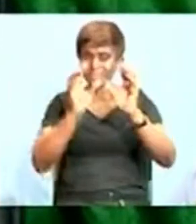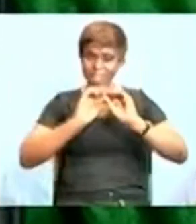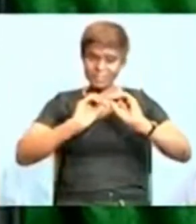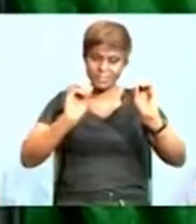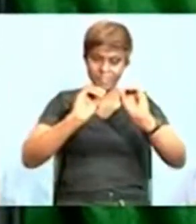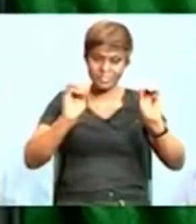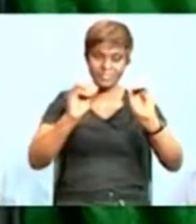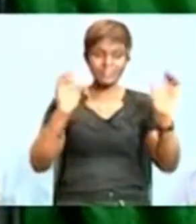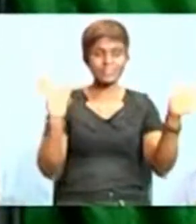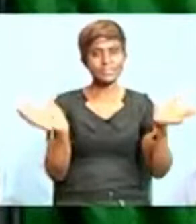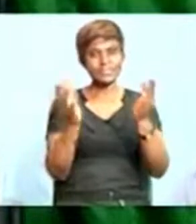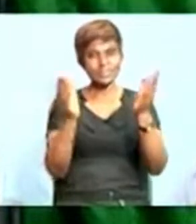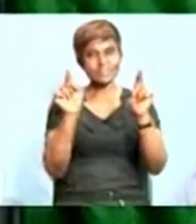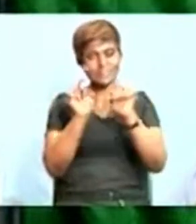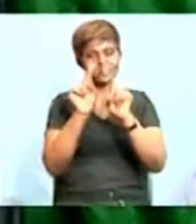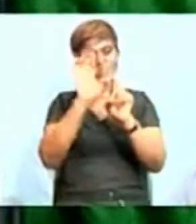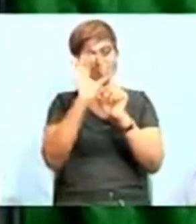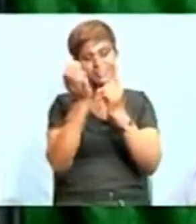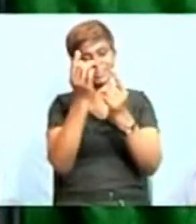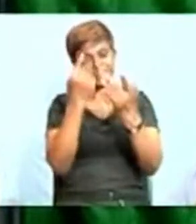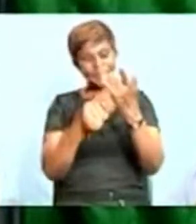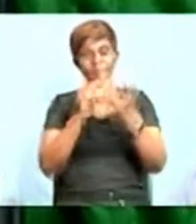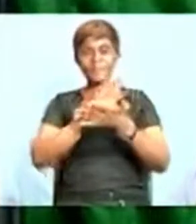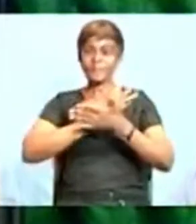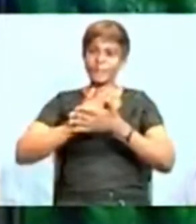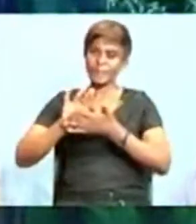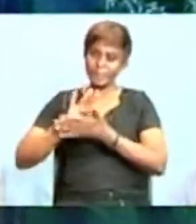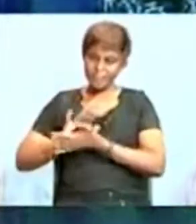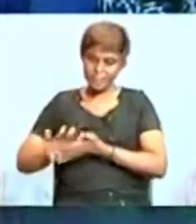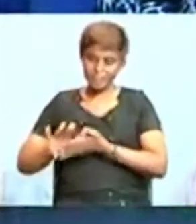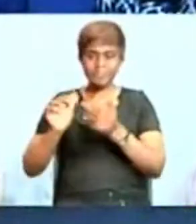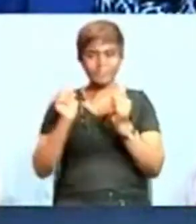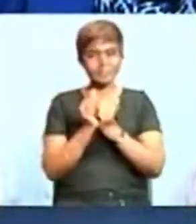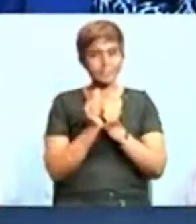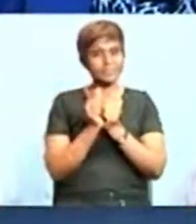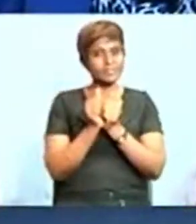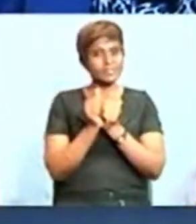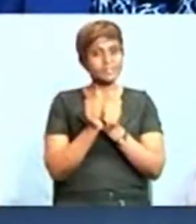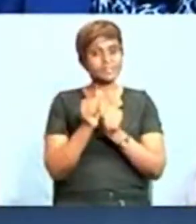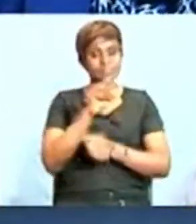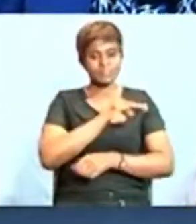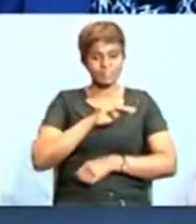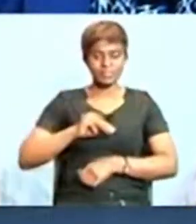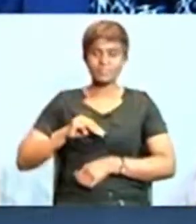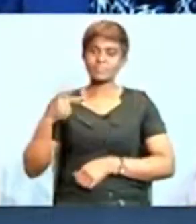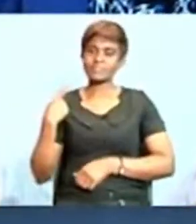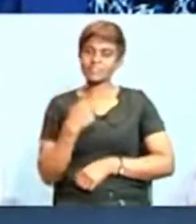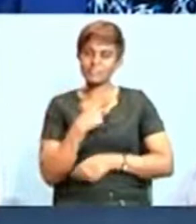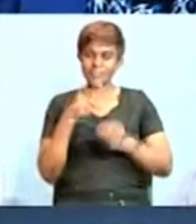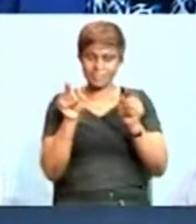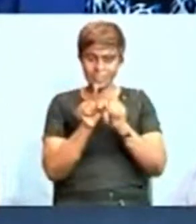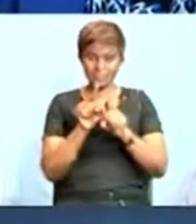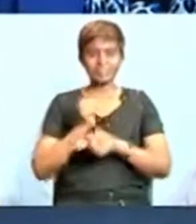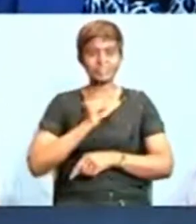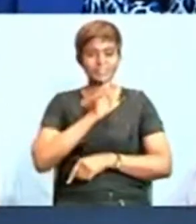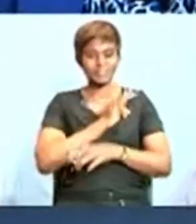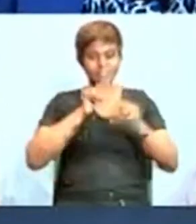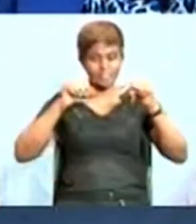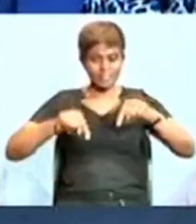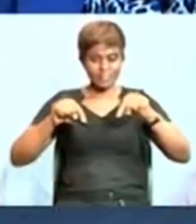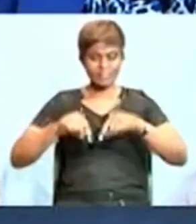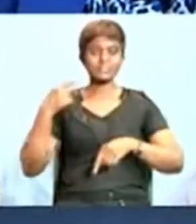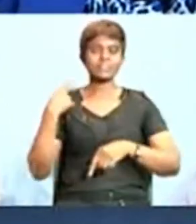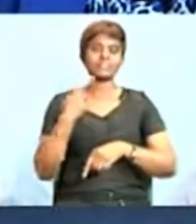inculcating and promoting a culture of cleanliness amongst members of Parliament and staff here at